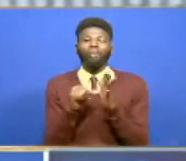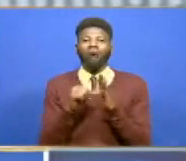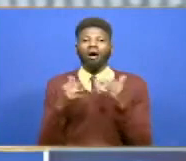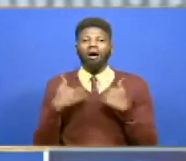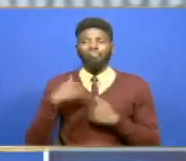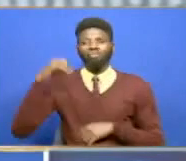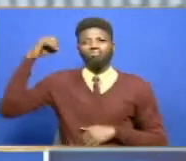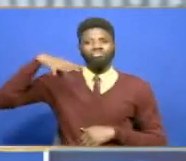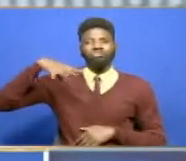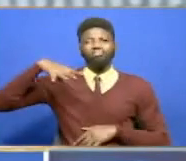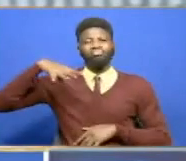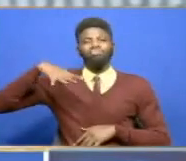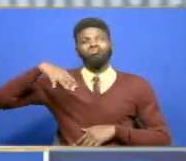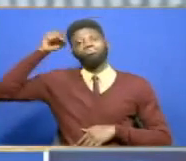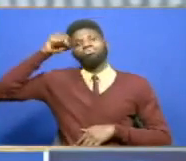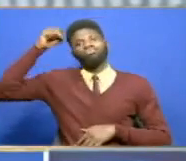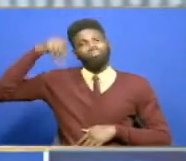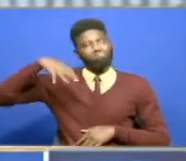fluctuation.